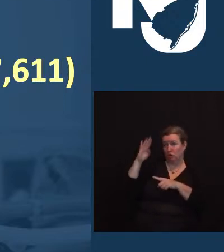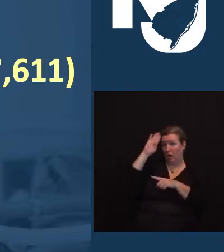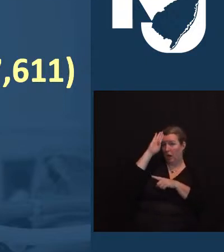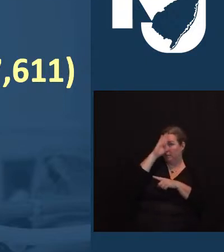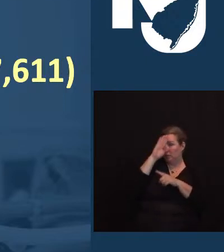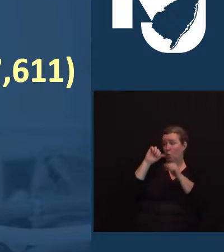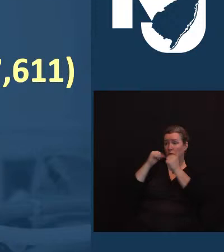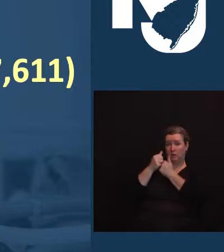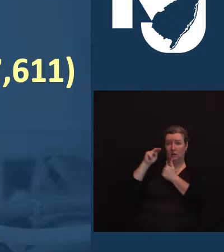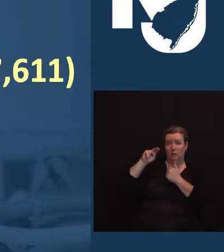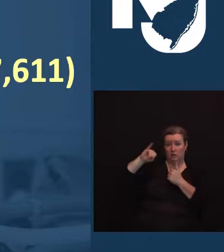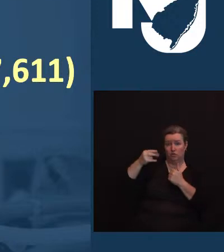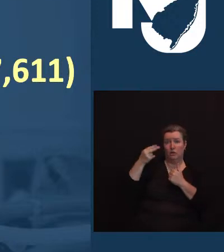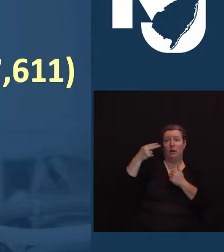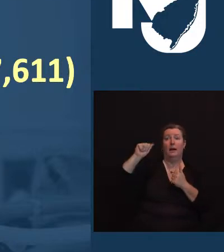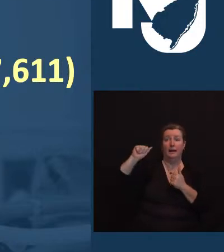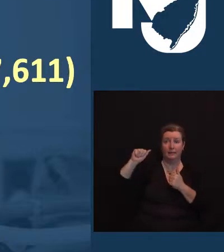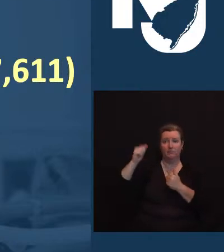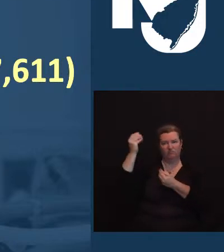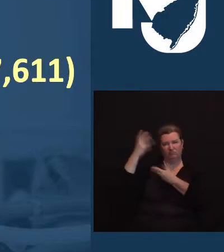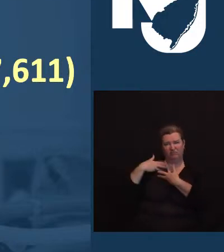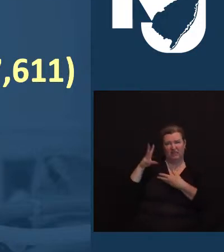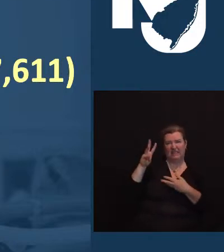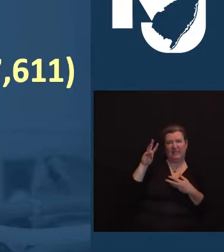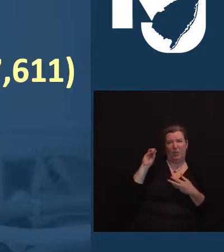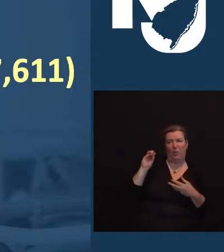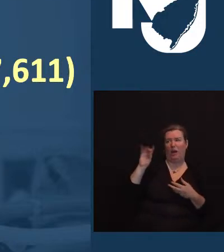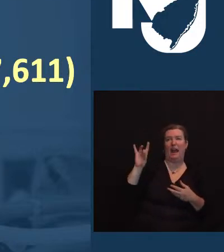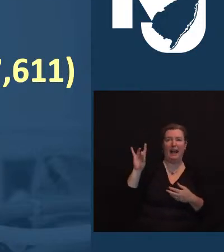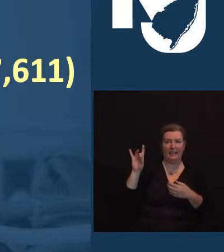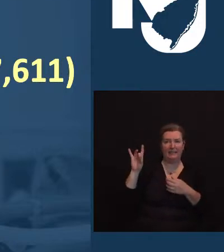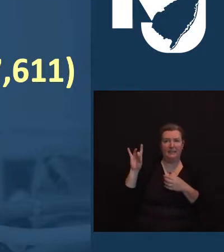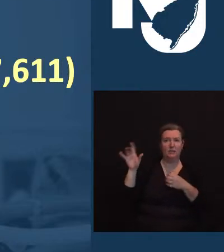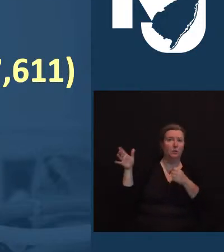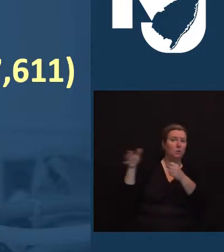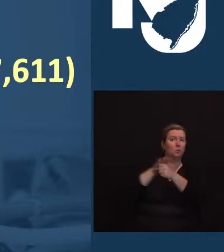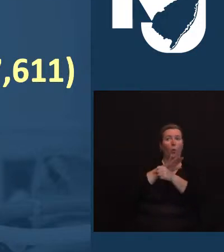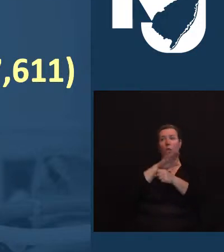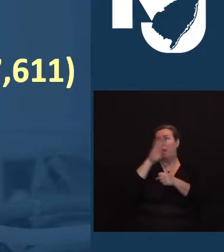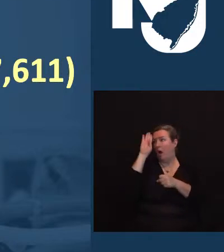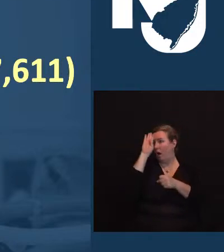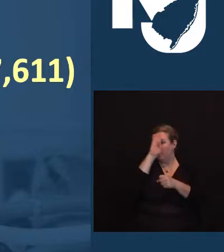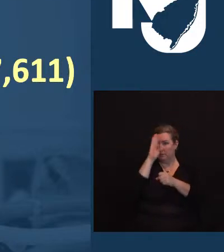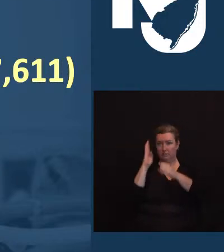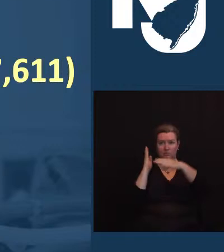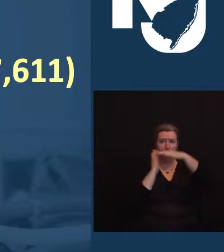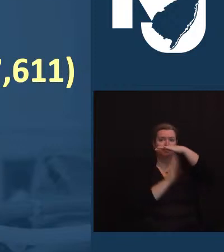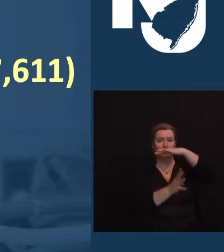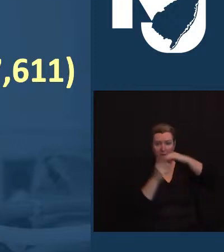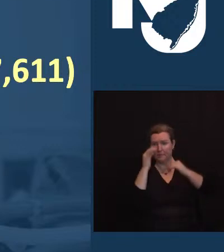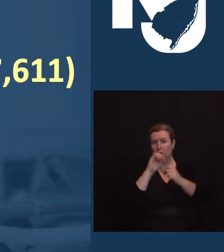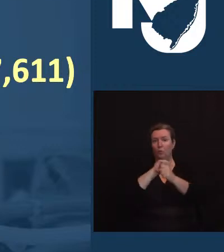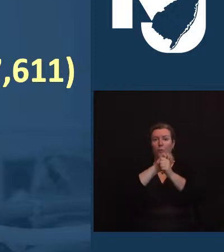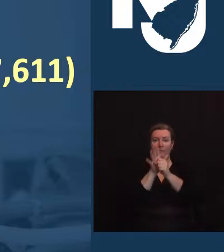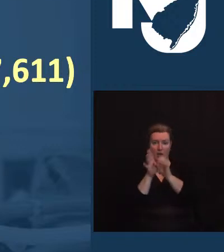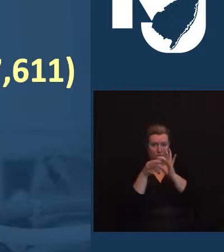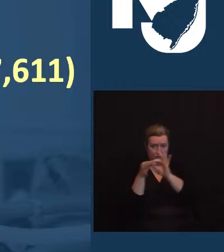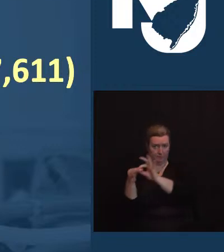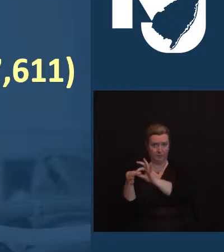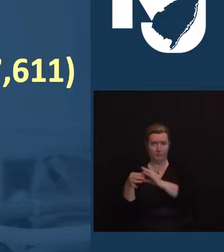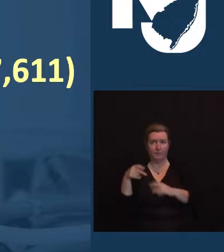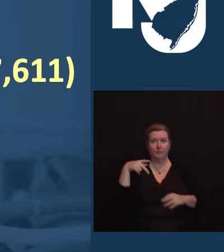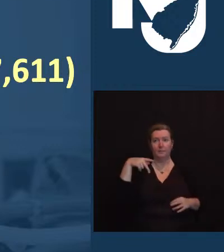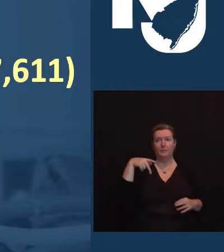there was a total of 608 hospitalizations of known COVID-positive patients, along with others admitted as persons under